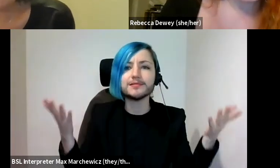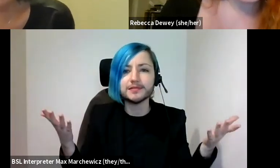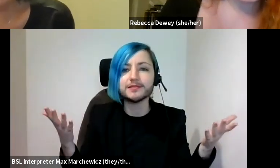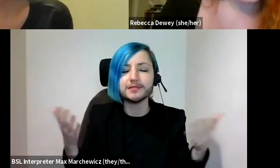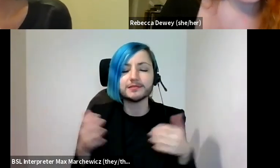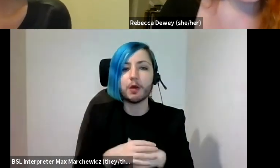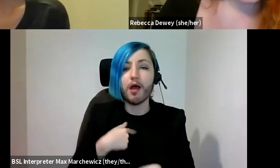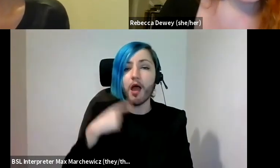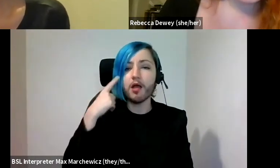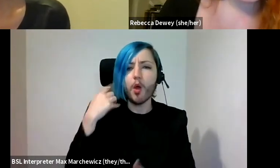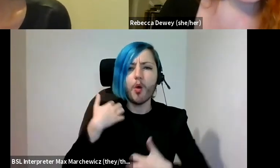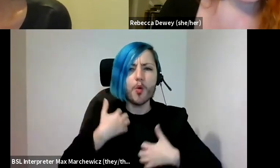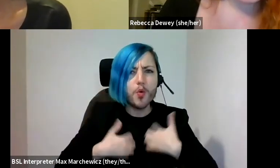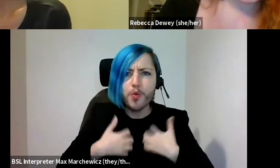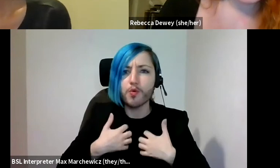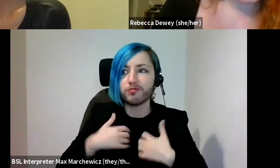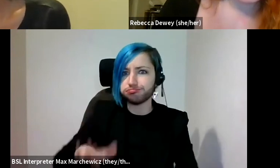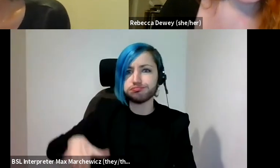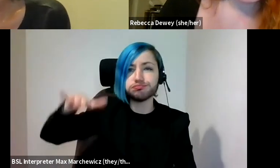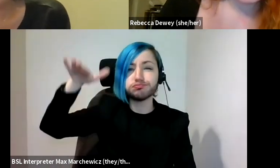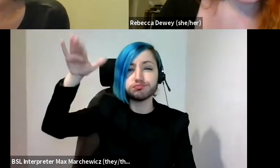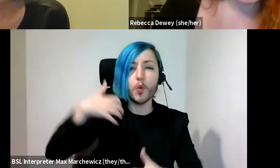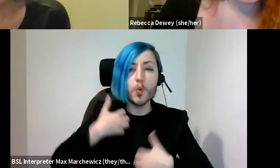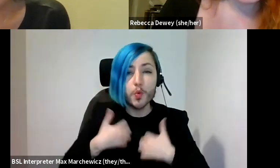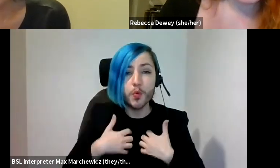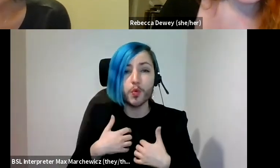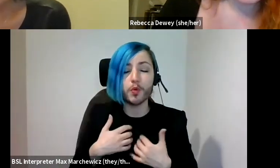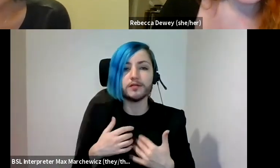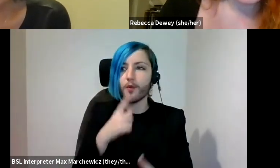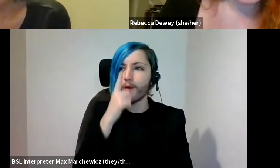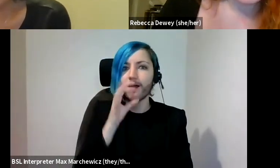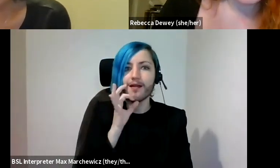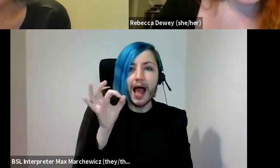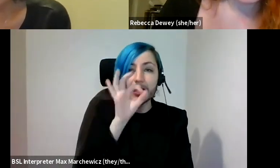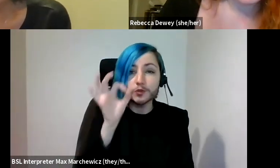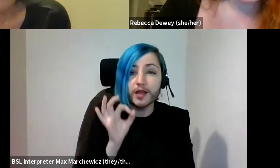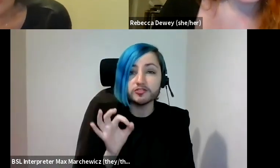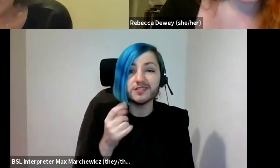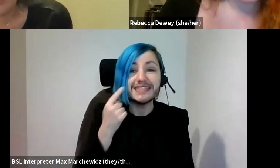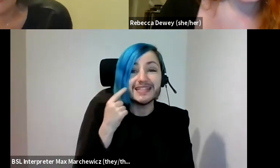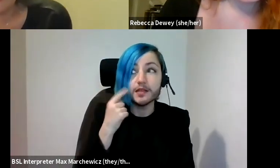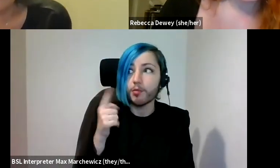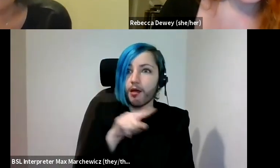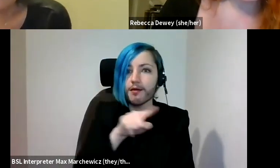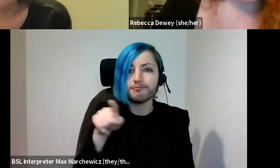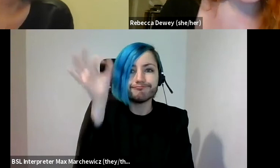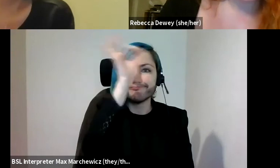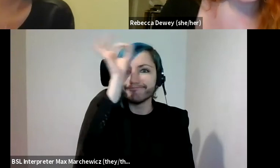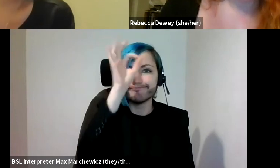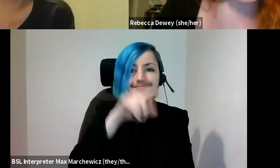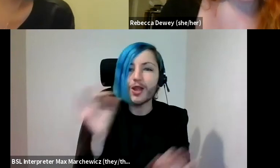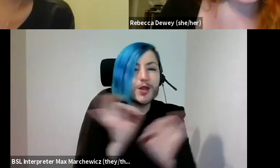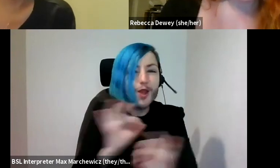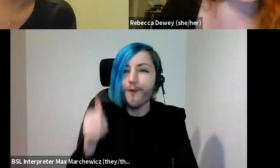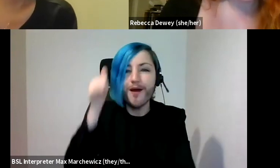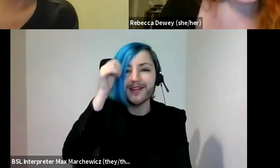it fascinating as a child that you could ask questions without too much difficulty that no one knew the answer to. Where did it